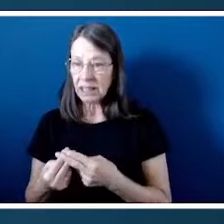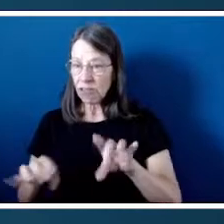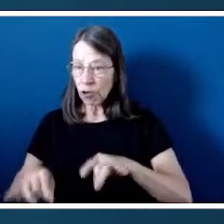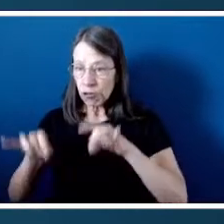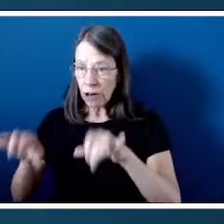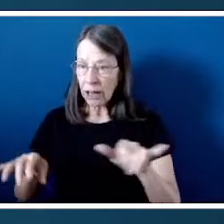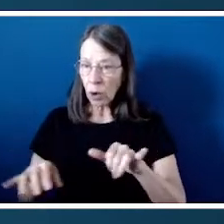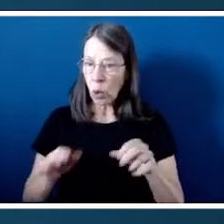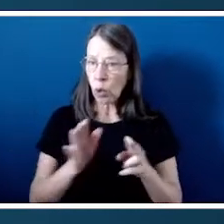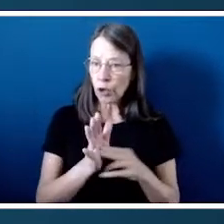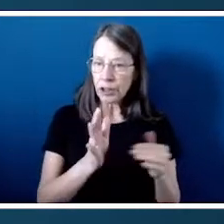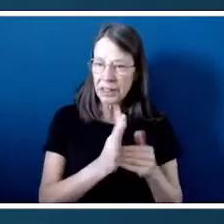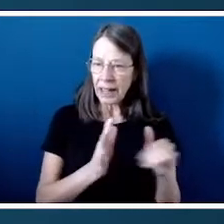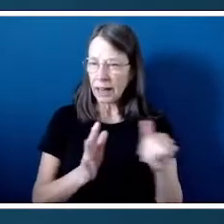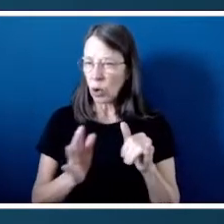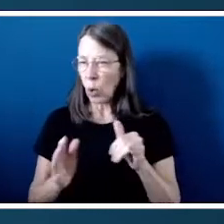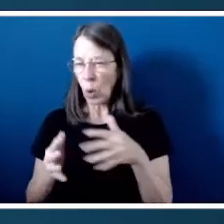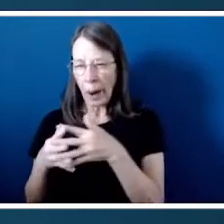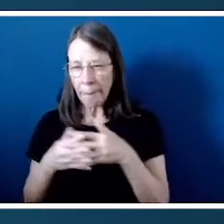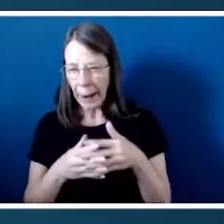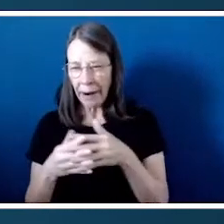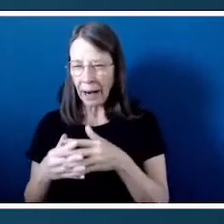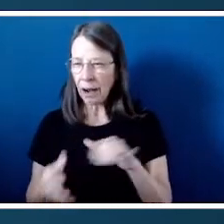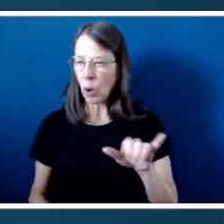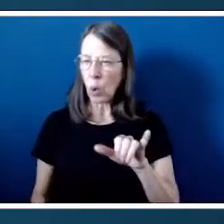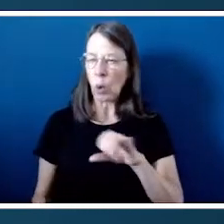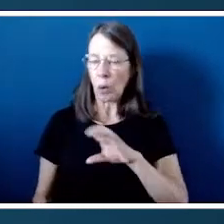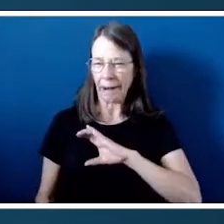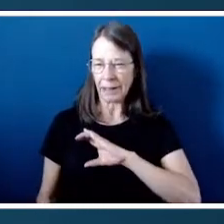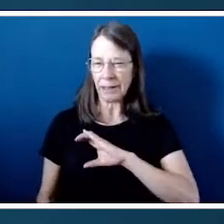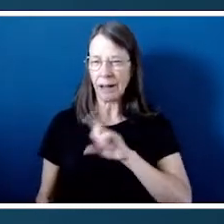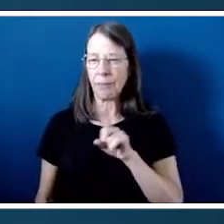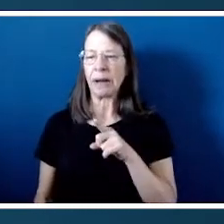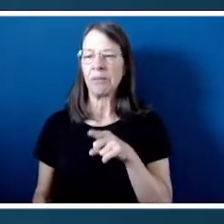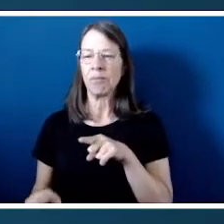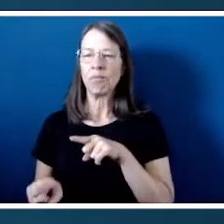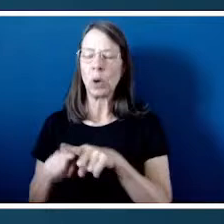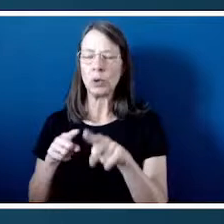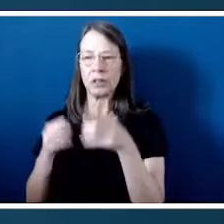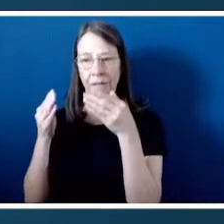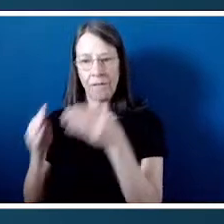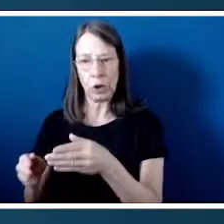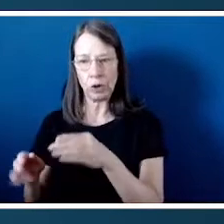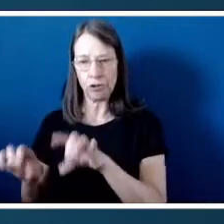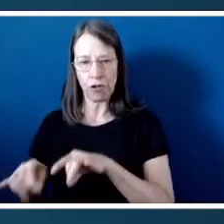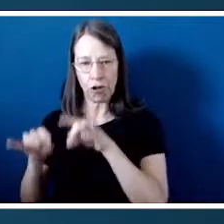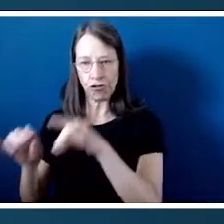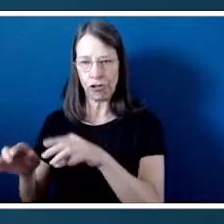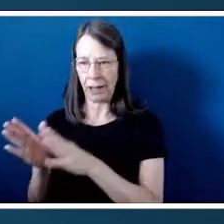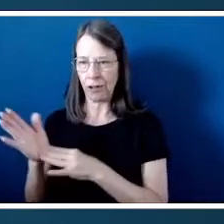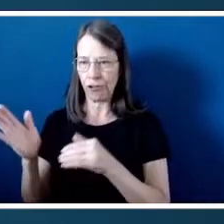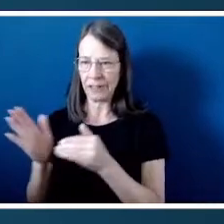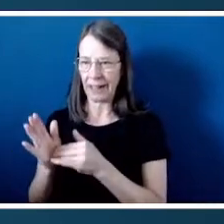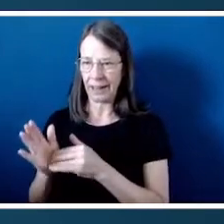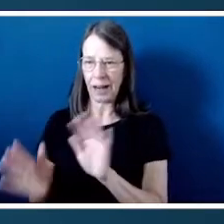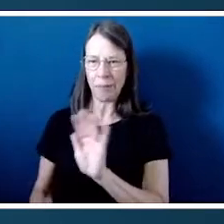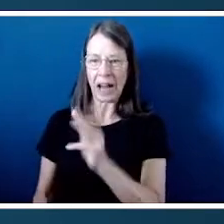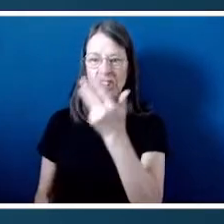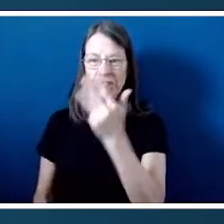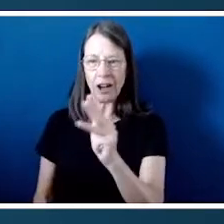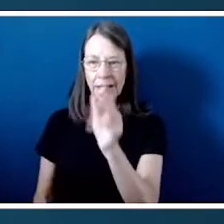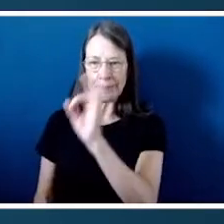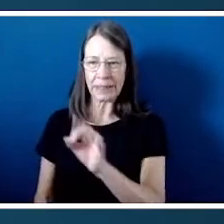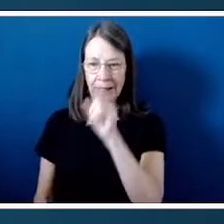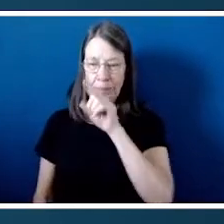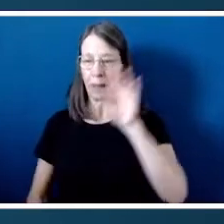or America or Canada, but mainly Australia and New Zealand, and 90% of the hands will go up. And if you ask the